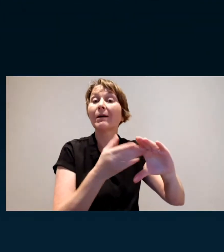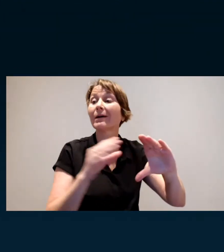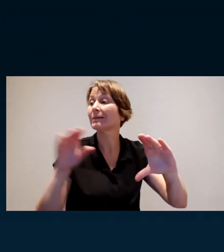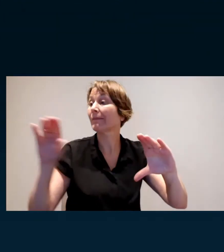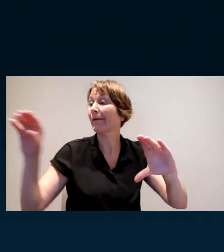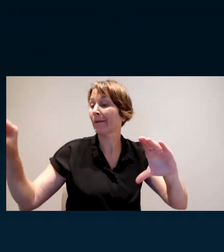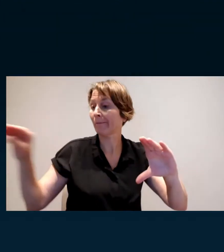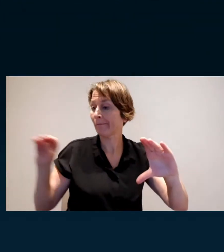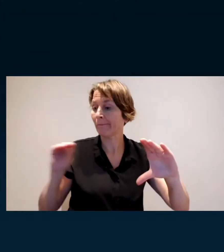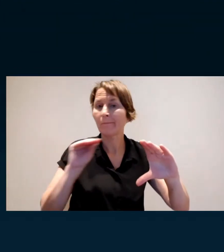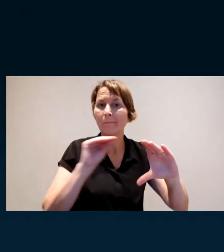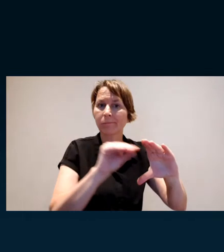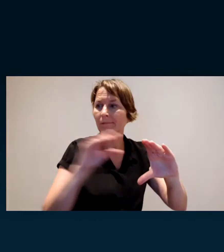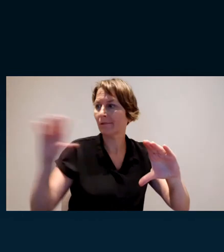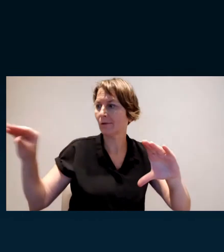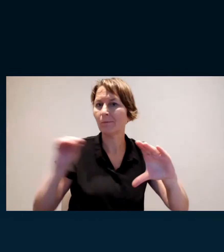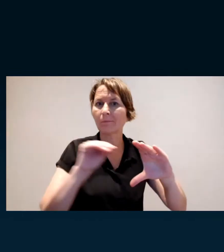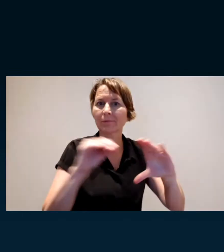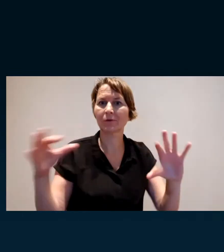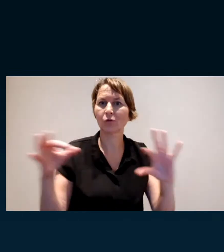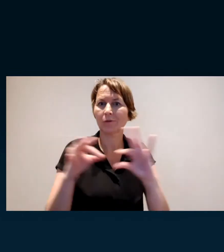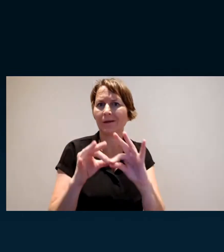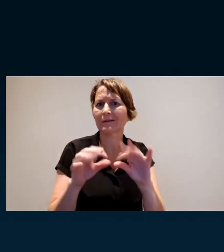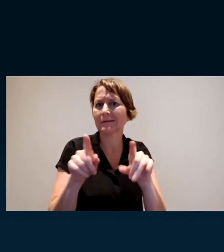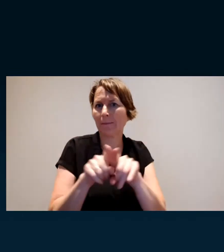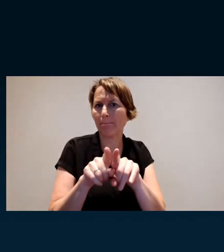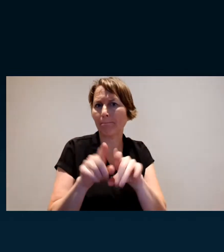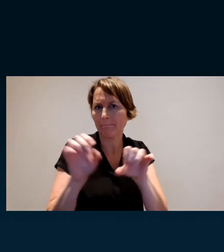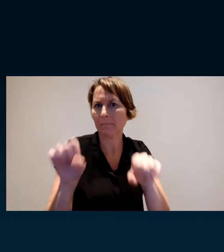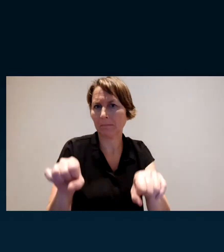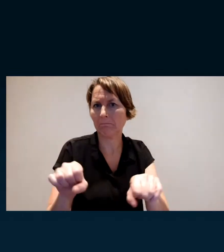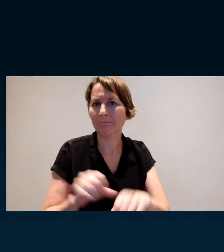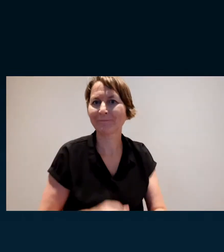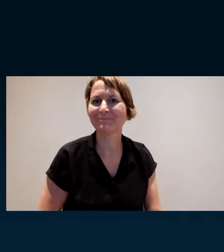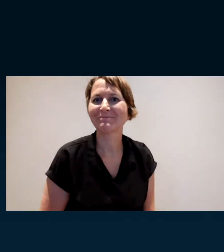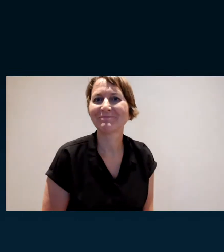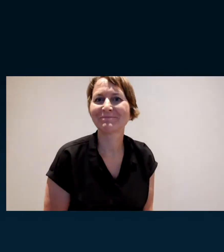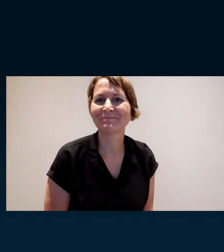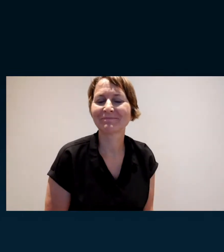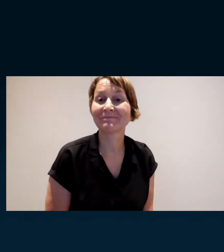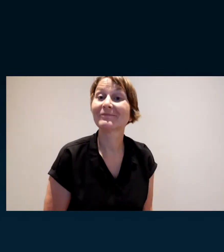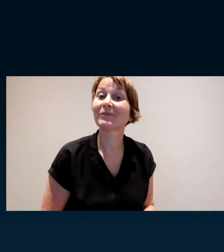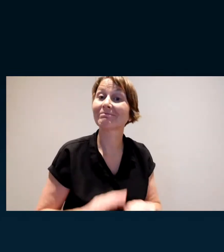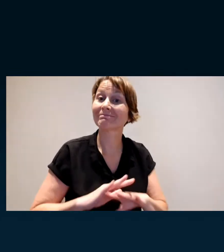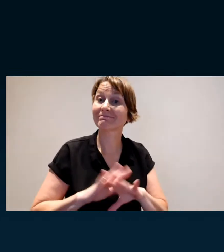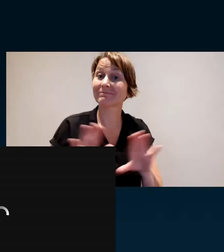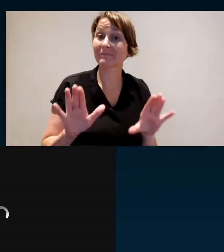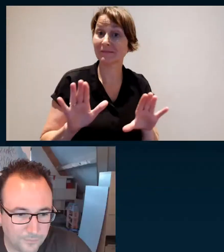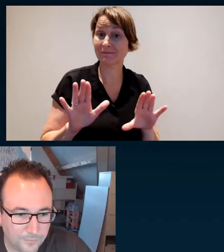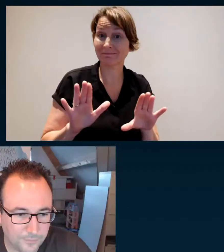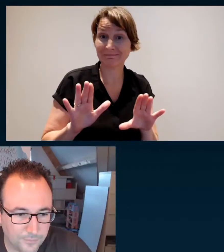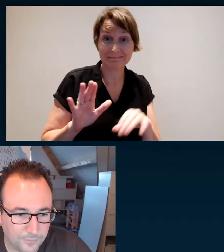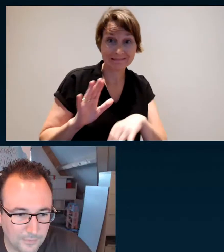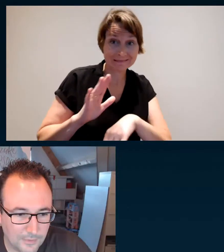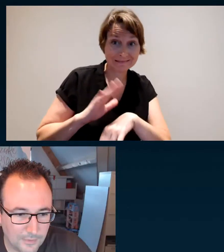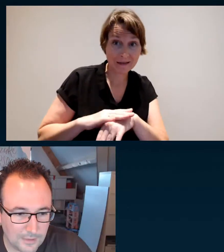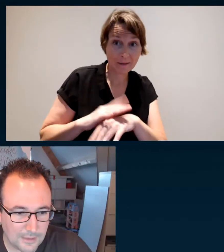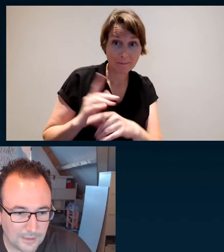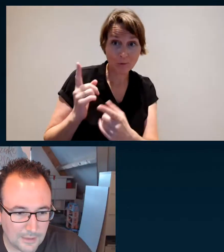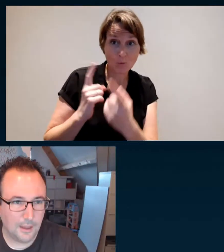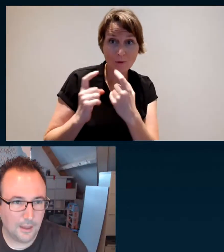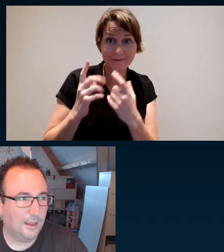and pull stuff in from there as well. So that is it. Do we have time for questions?